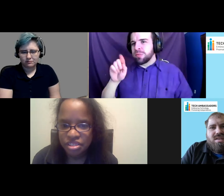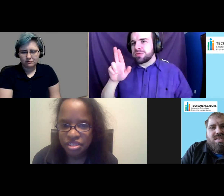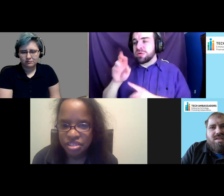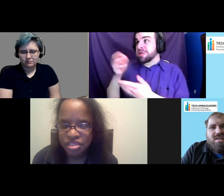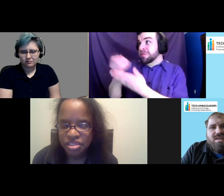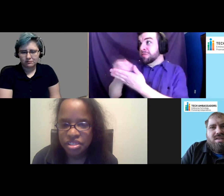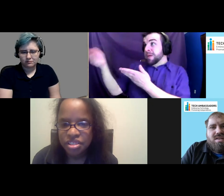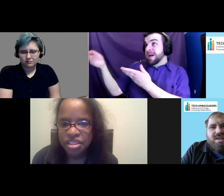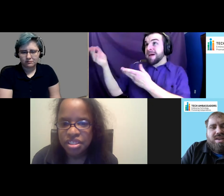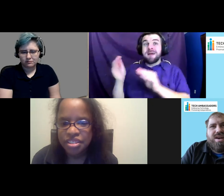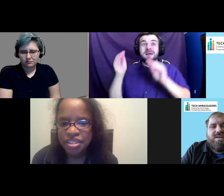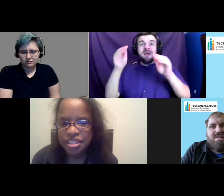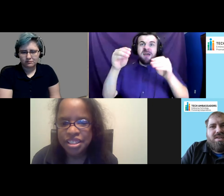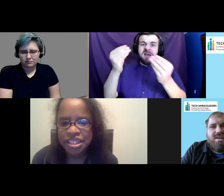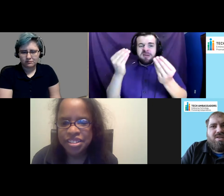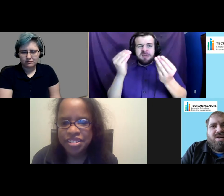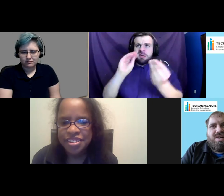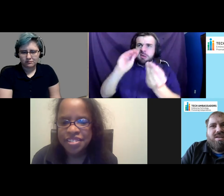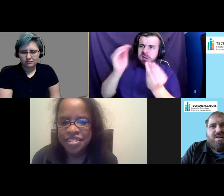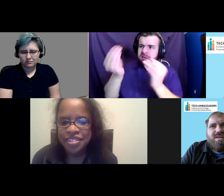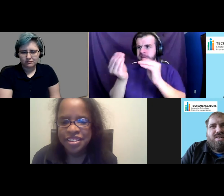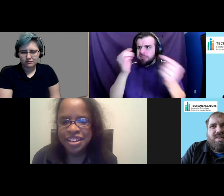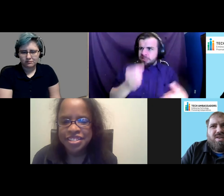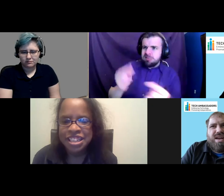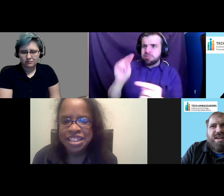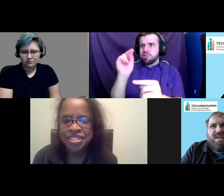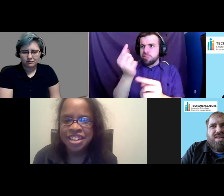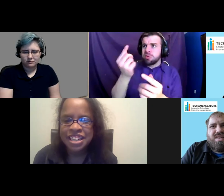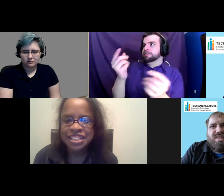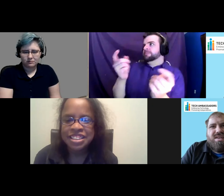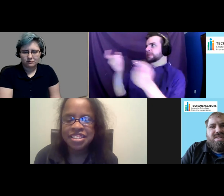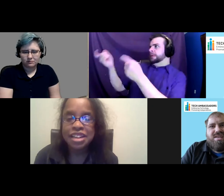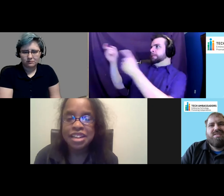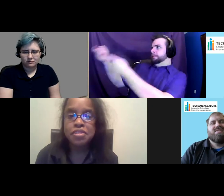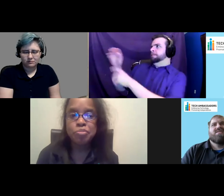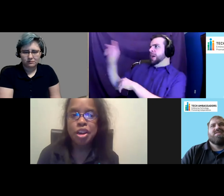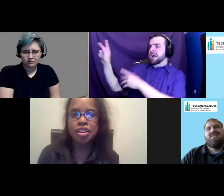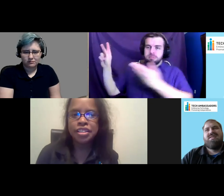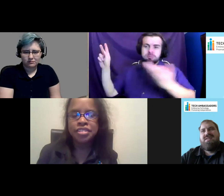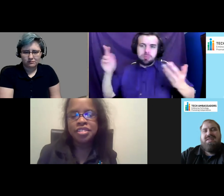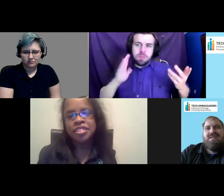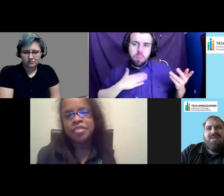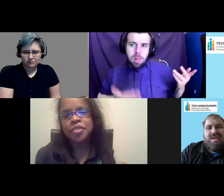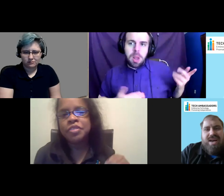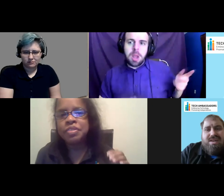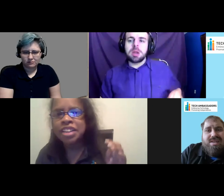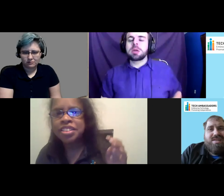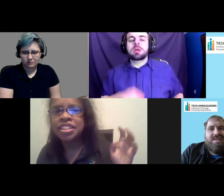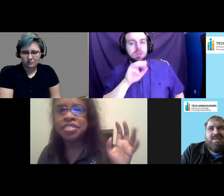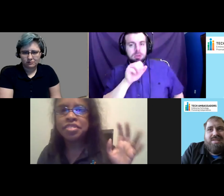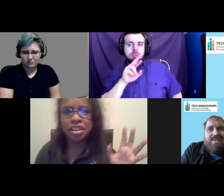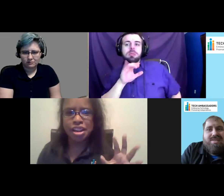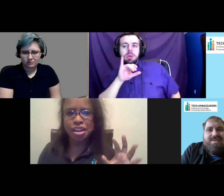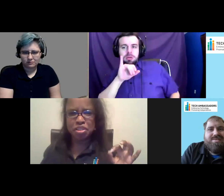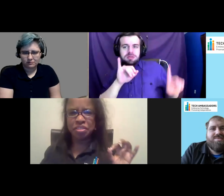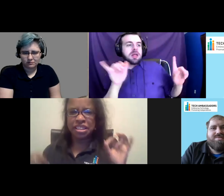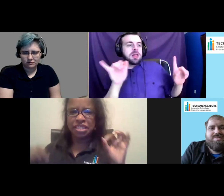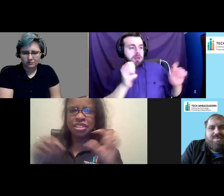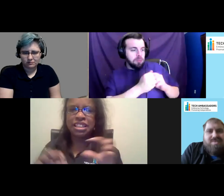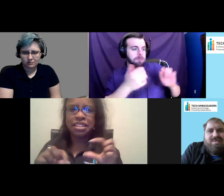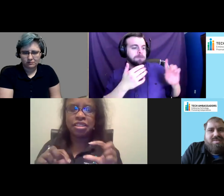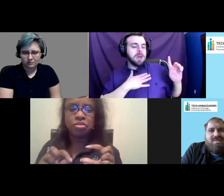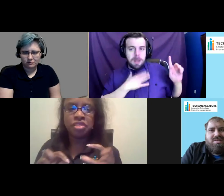didn't work. Yeah. Okay. Like Okay. Tanner, like I said, like with mine, Yep. like when I moved